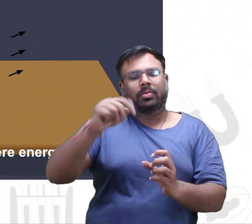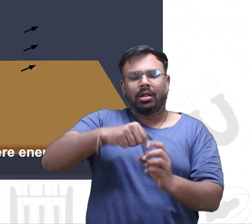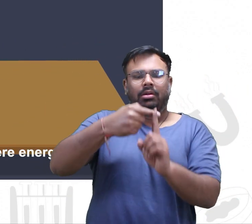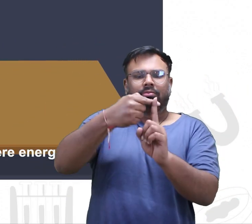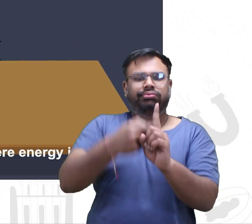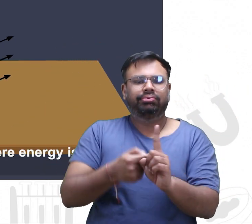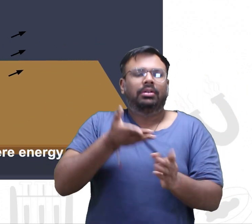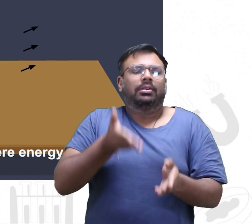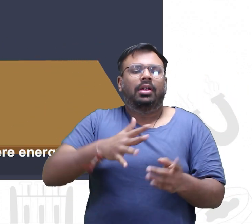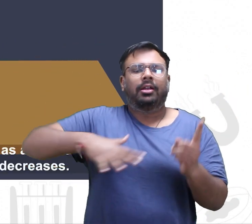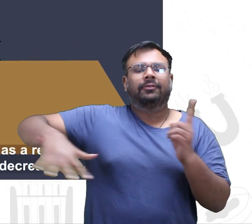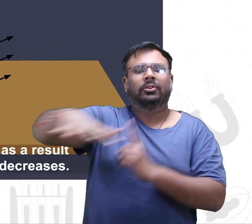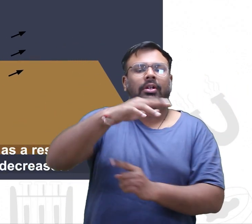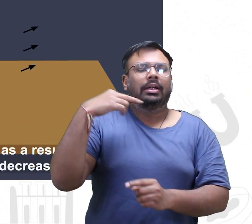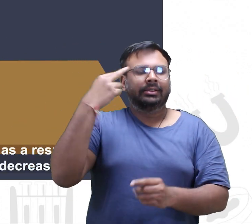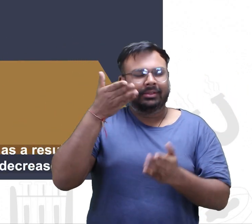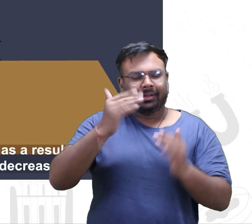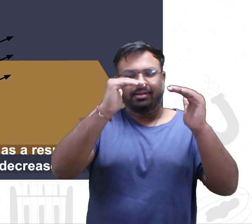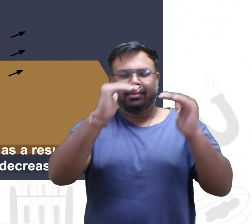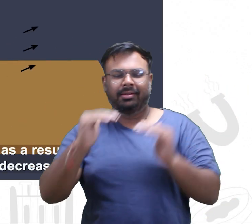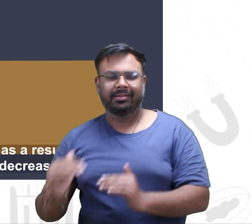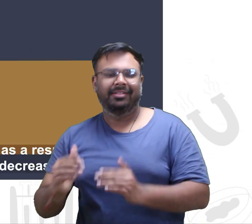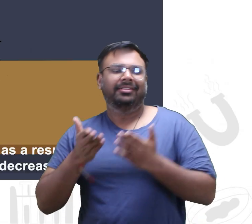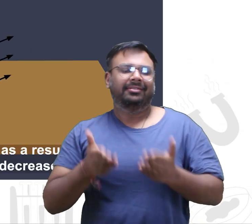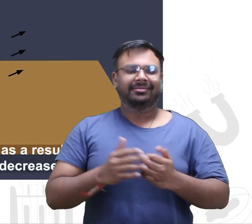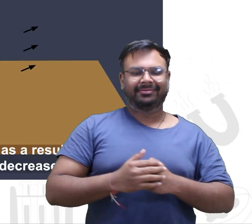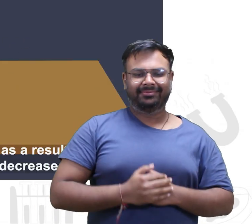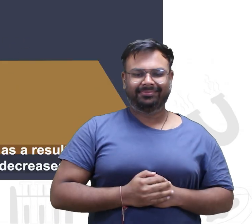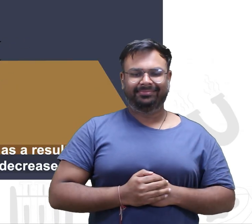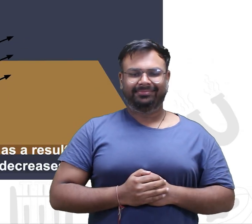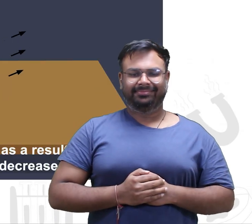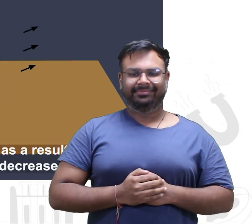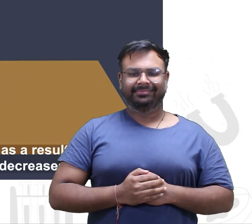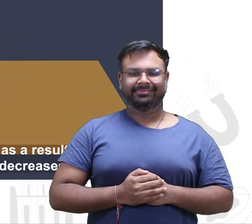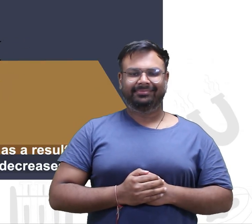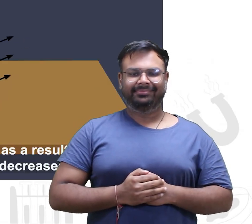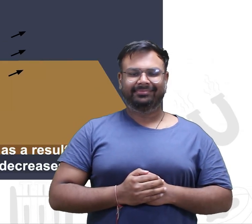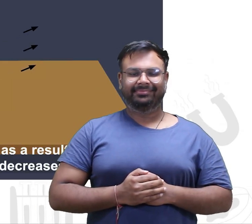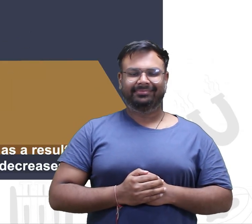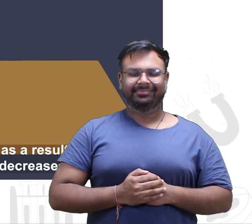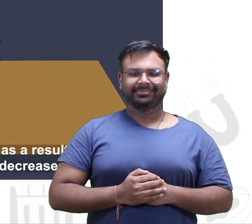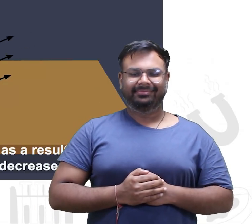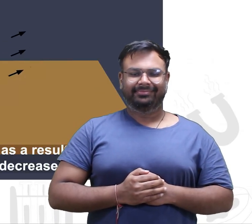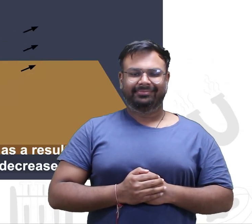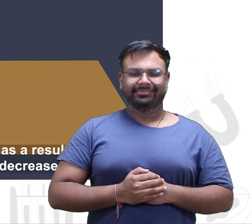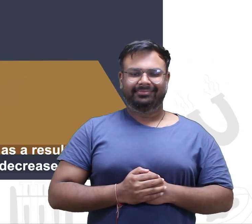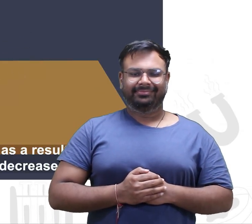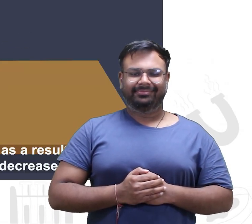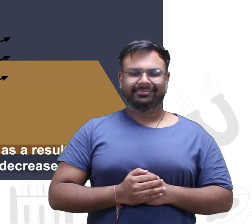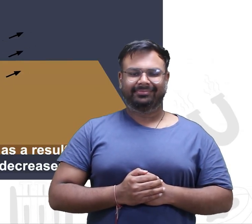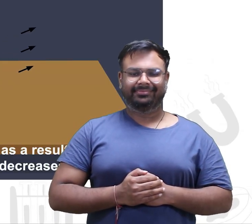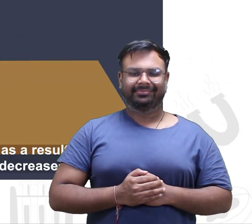absorbed from the surroundings. The absorption usually occurs in the form of heat, and as a result, the temperature of